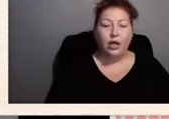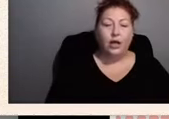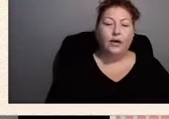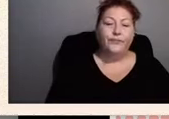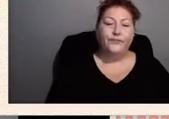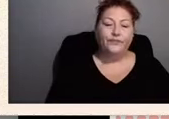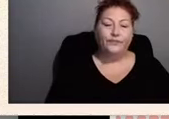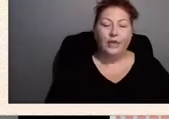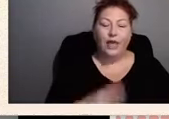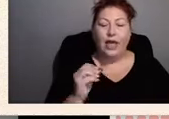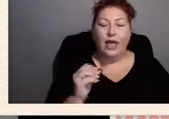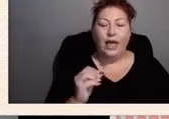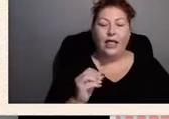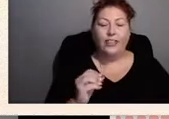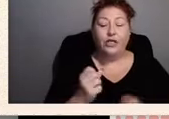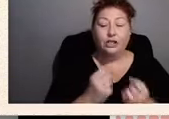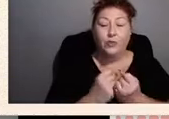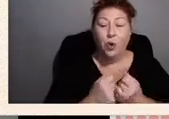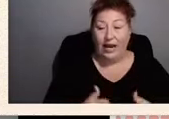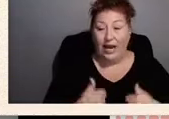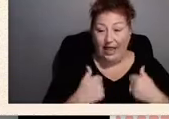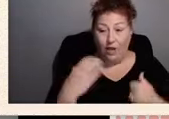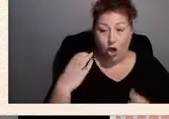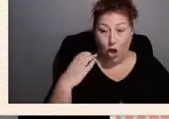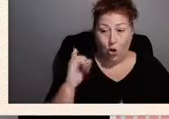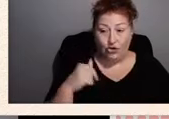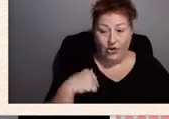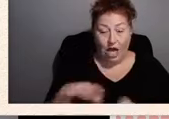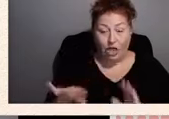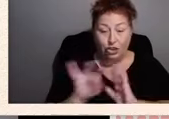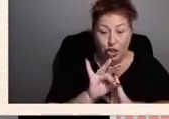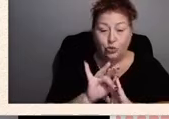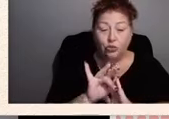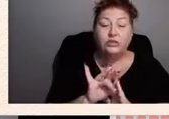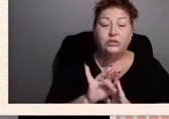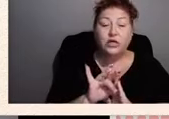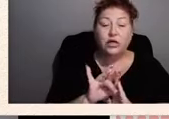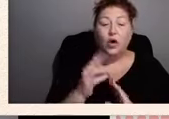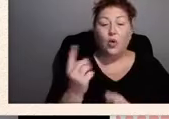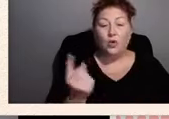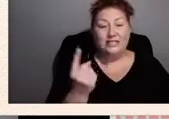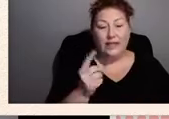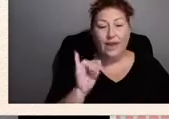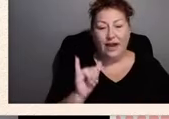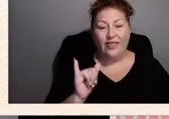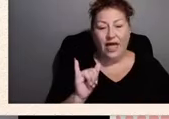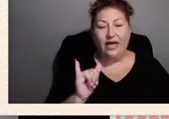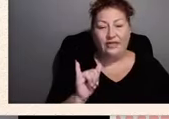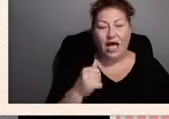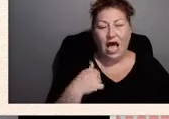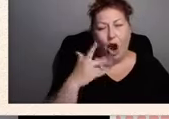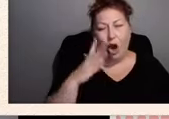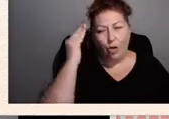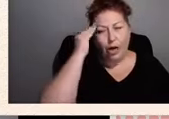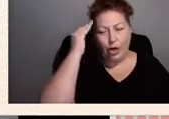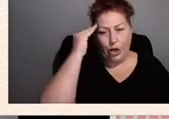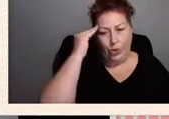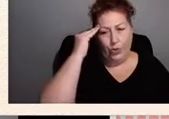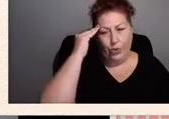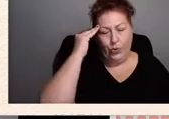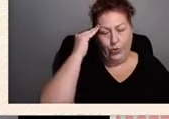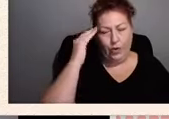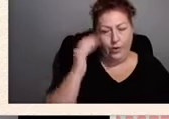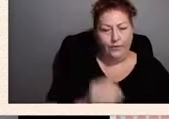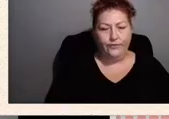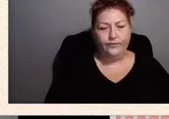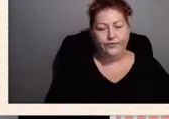And the supported living coach that I chose was somebody that I had already known. I kind